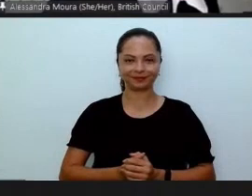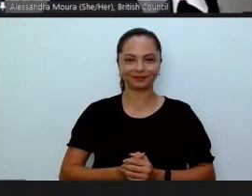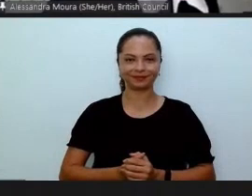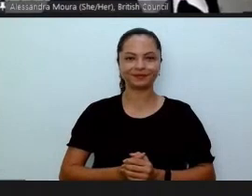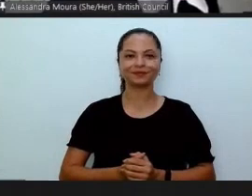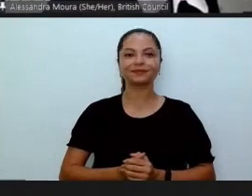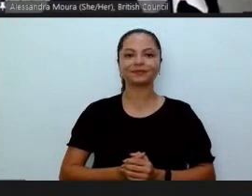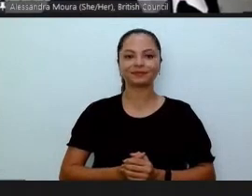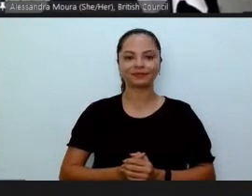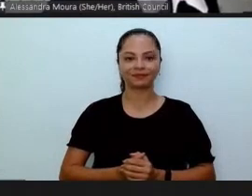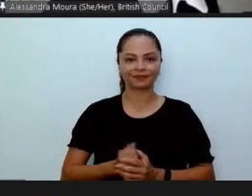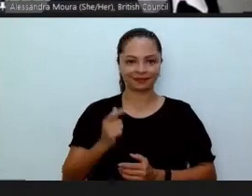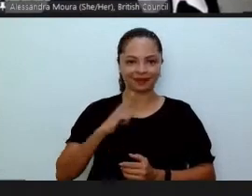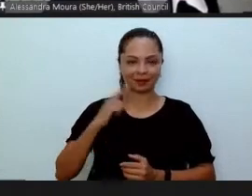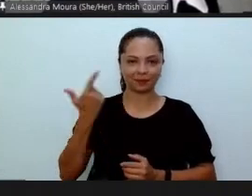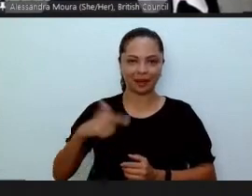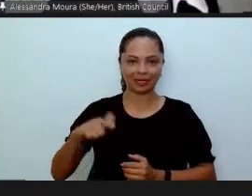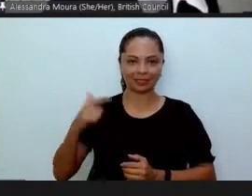move on.